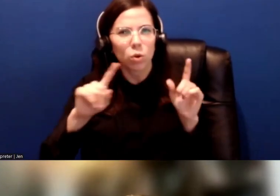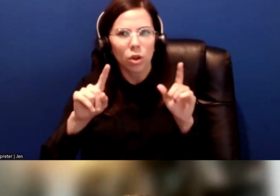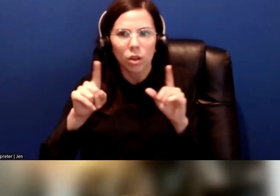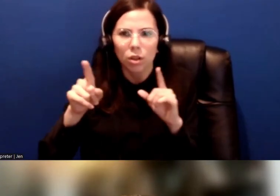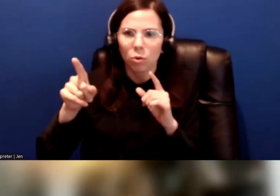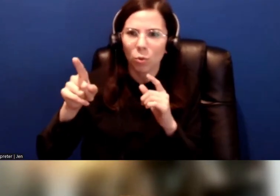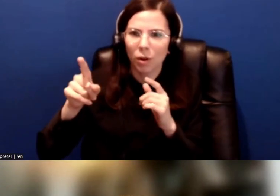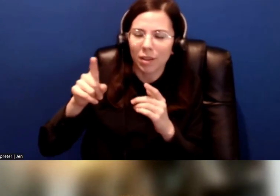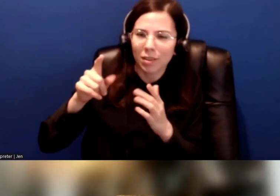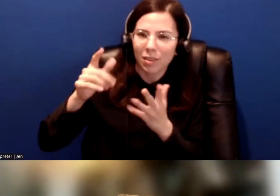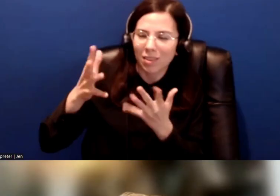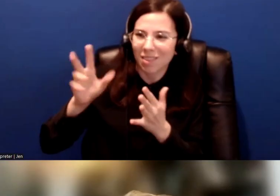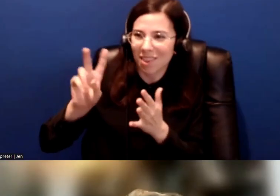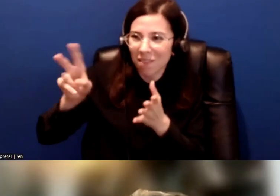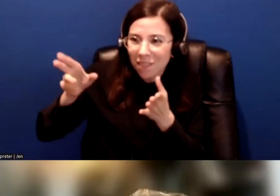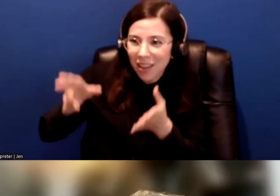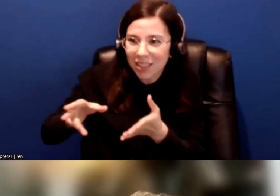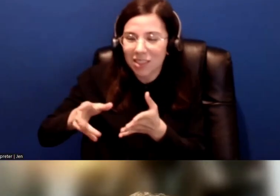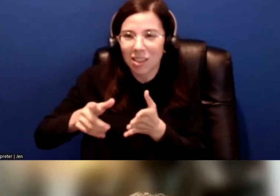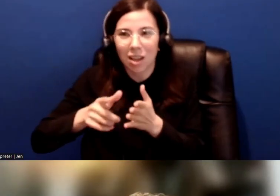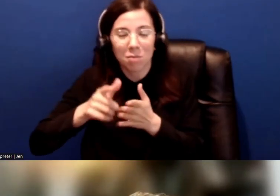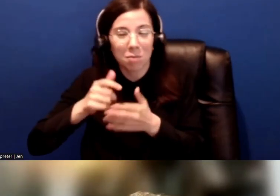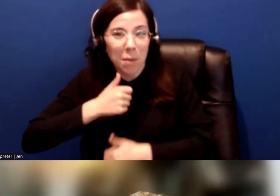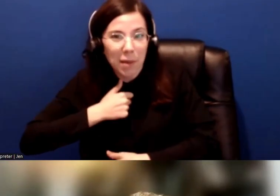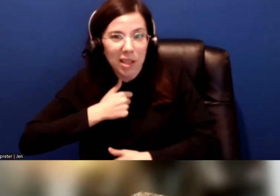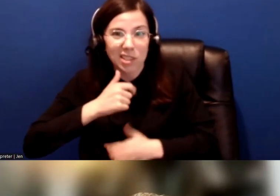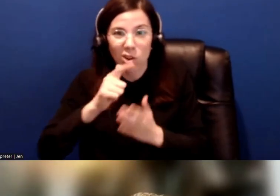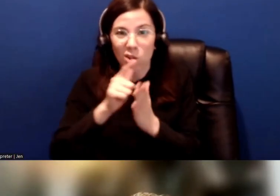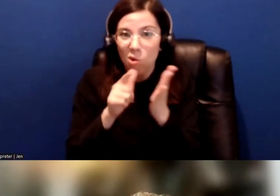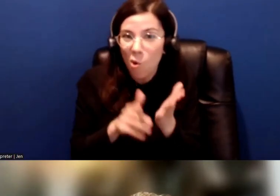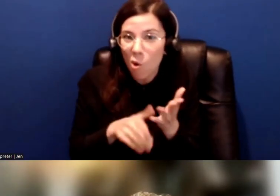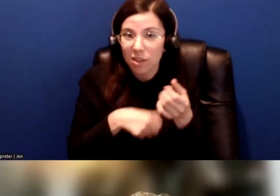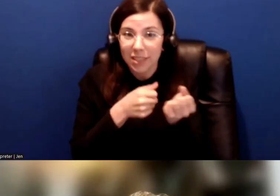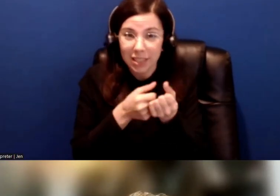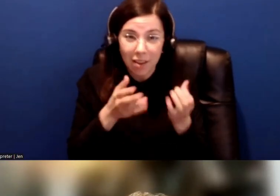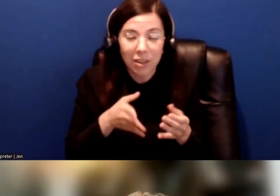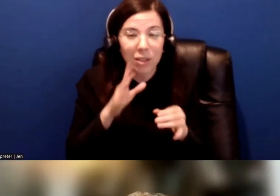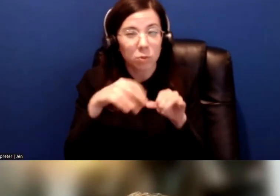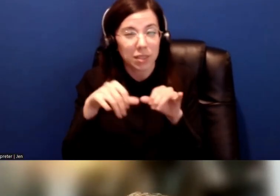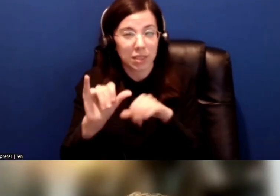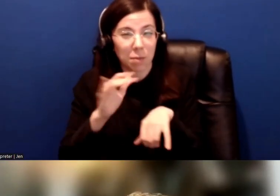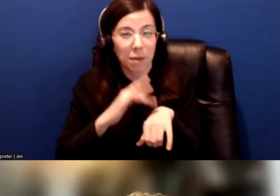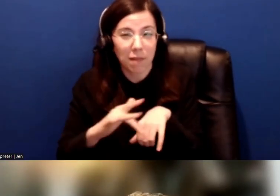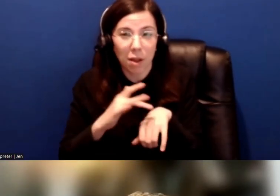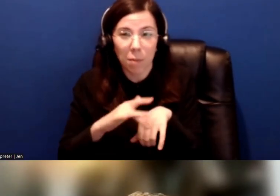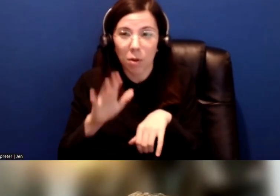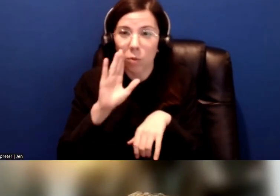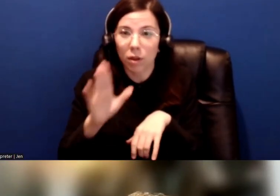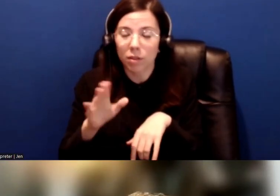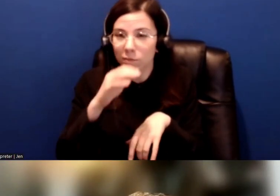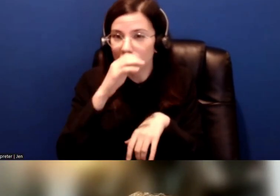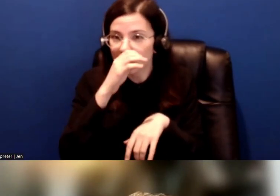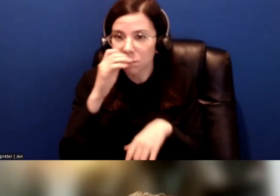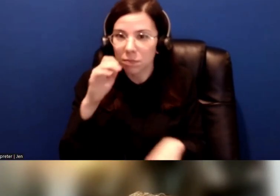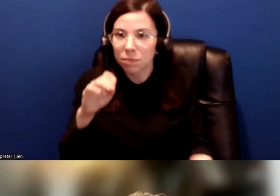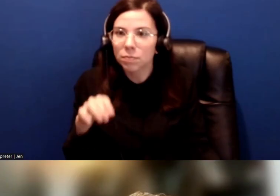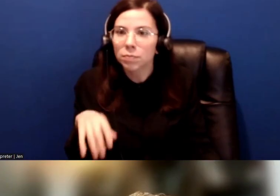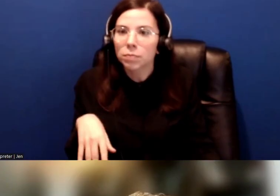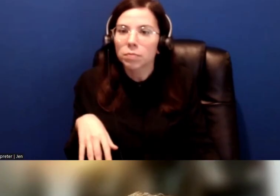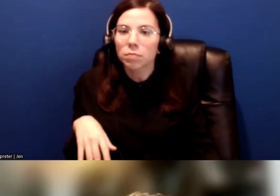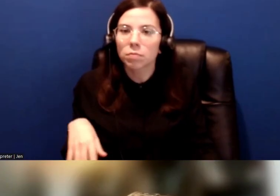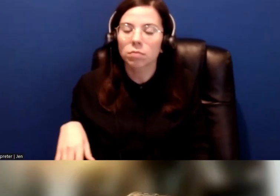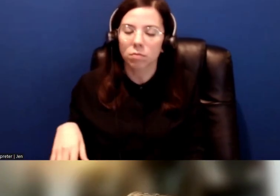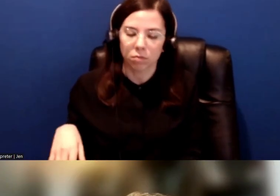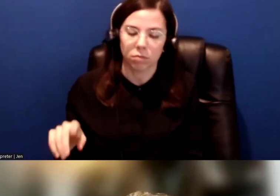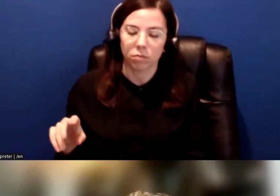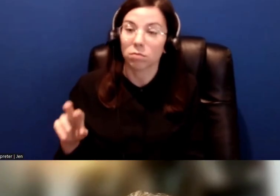lawyers and advocates? Would that still be something that's available to the victim? And so,